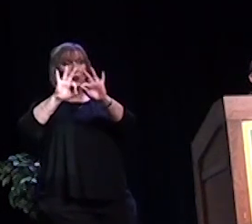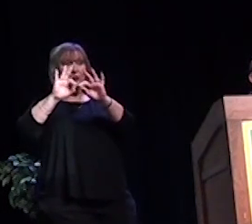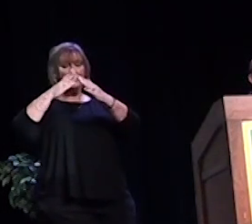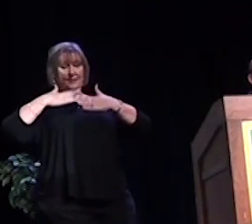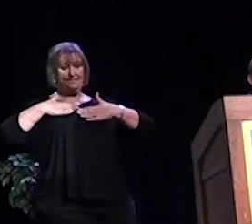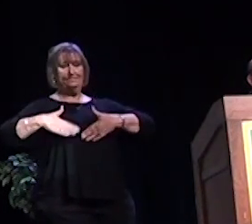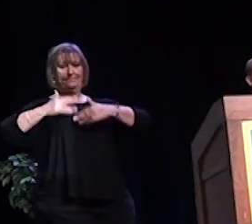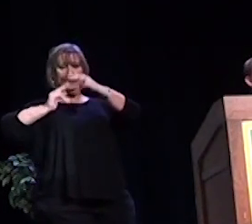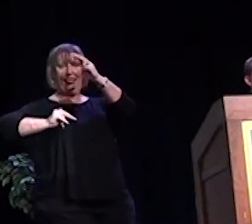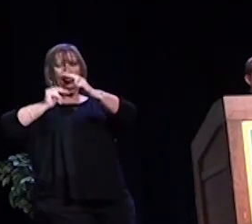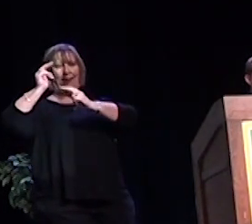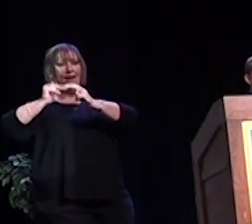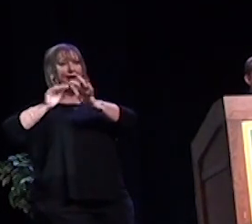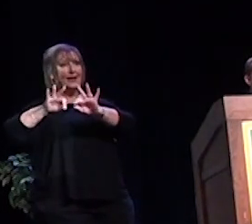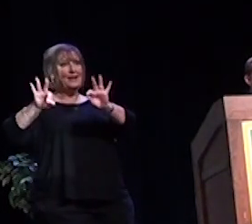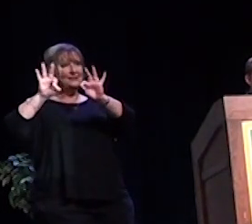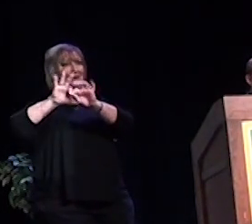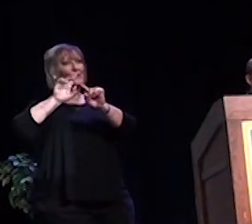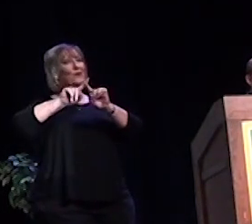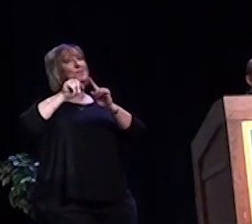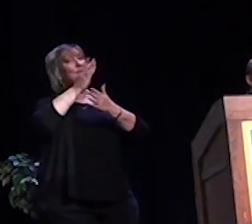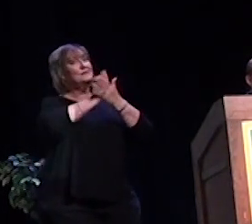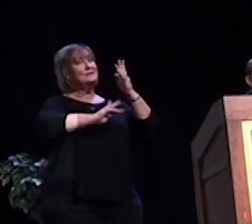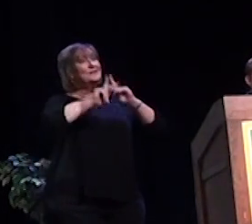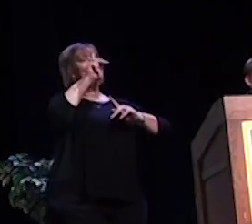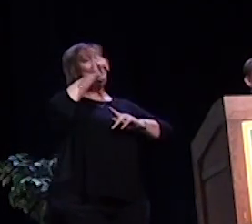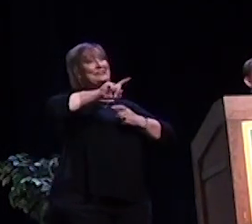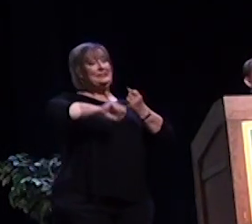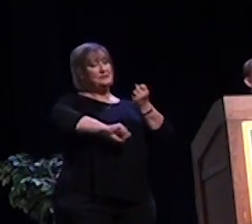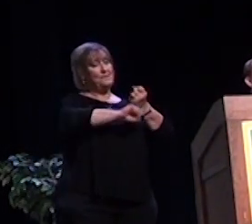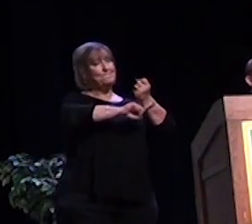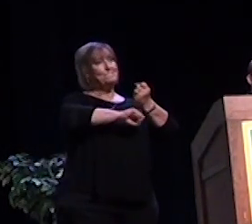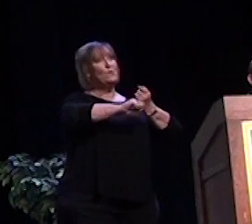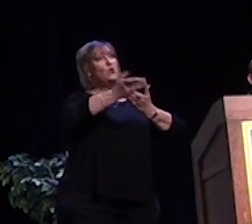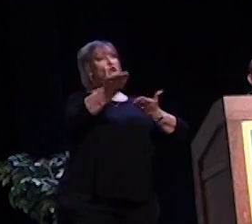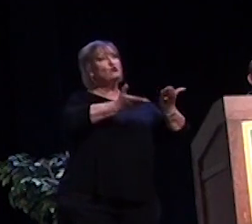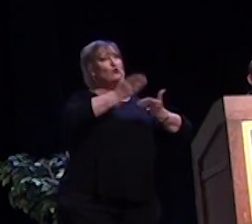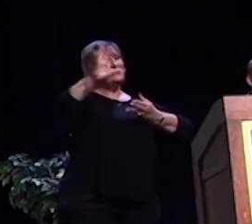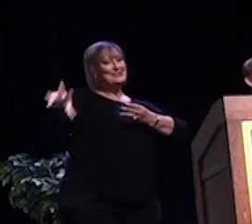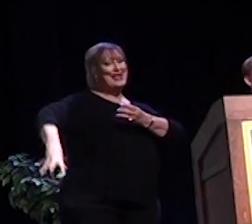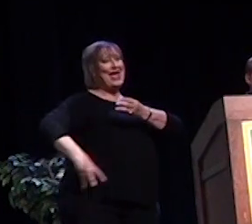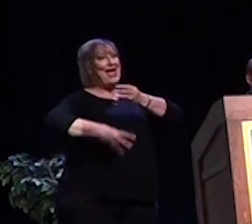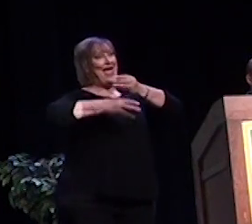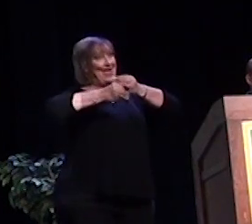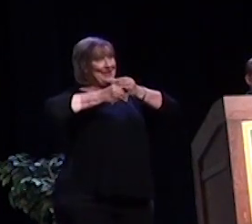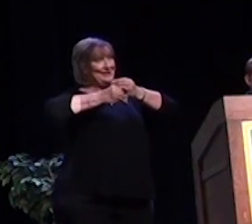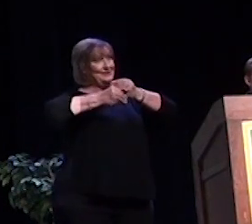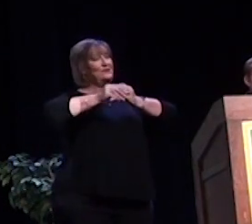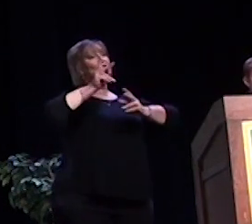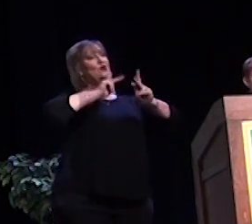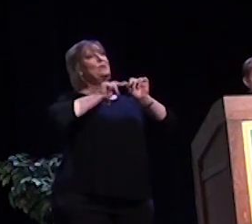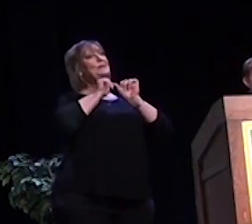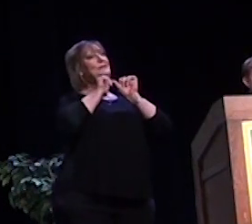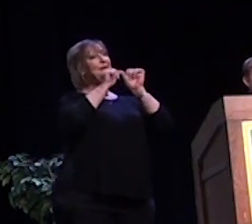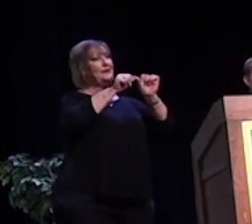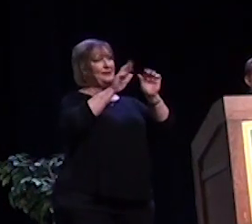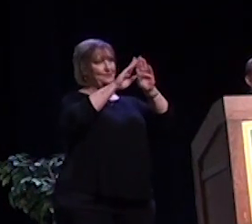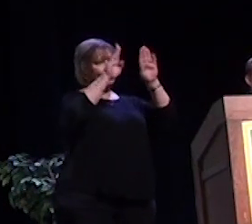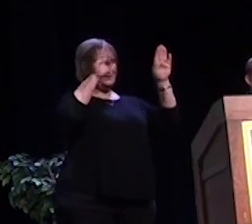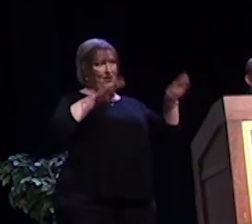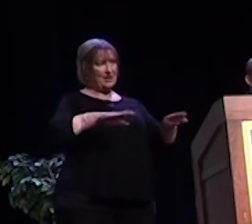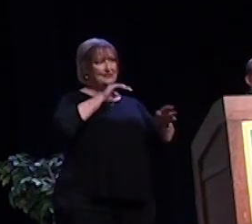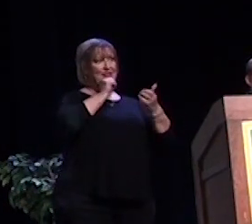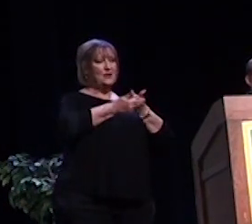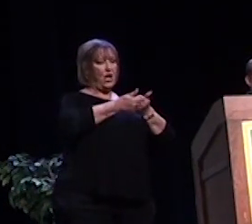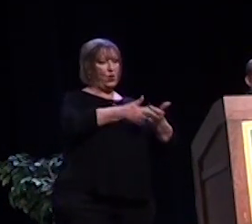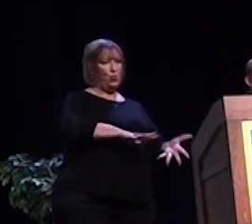panel discussions, is the supports and services. These are the supports and services that keep people housed, that bring us together